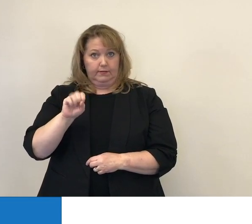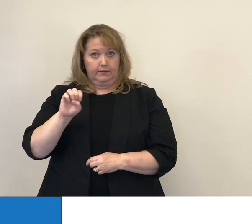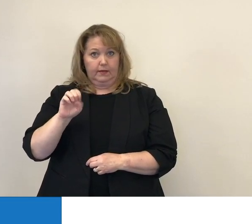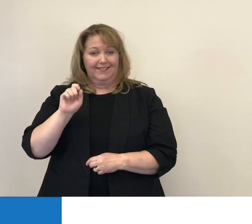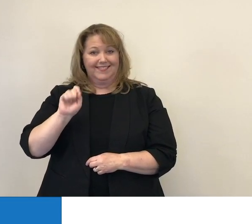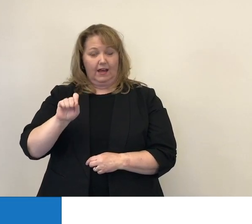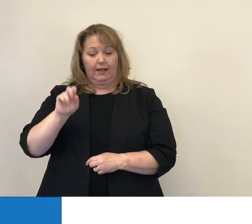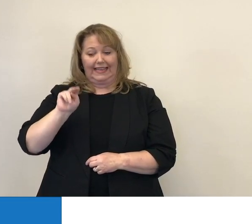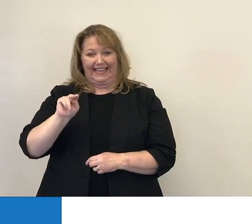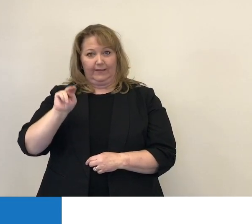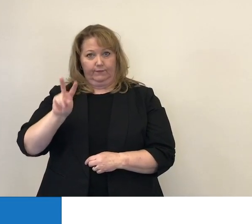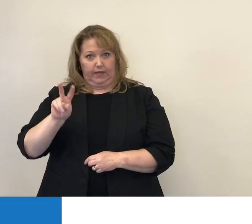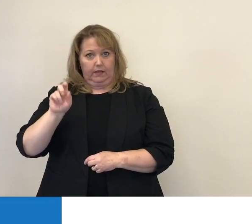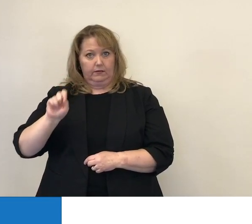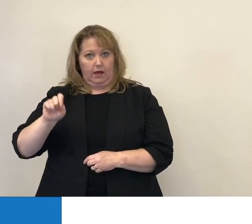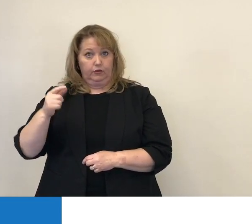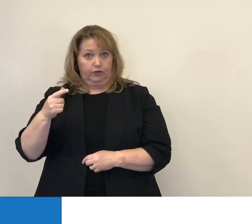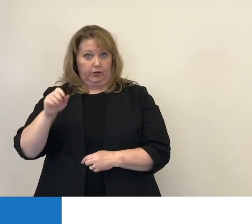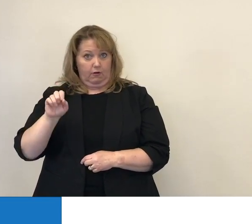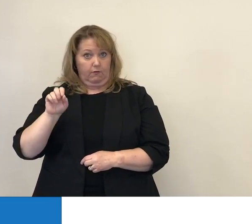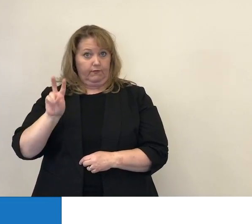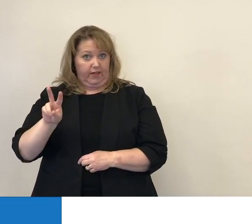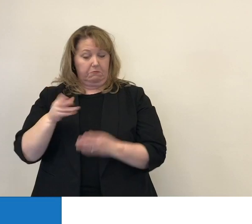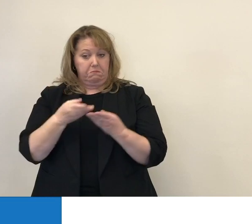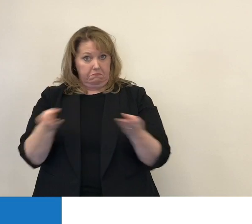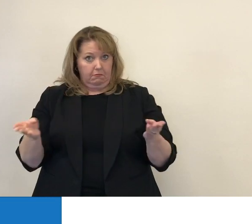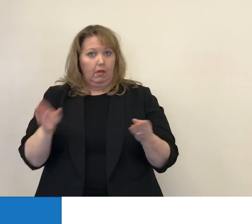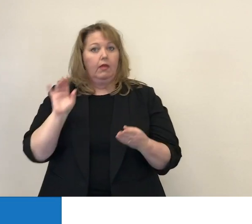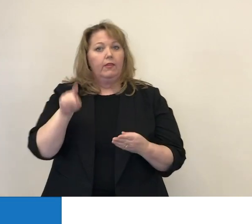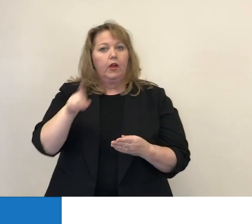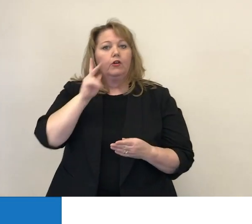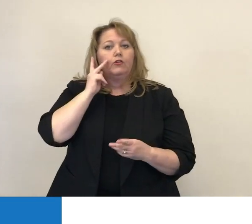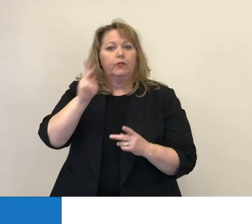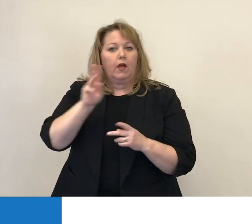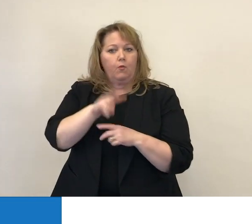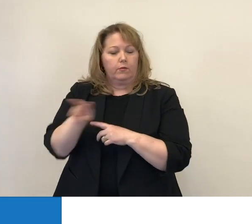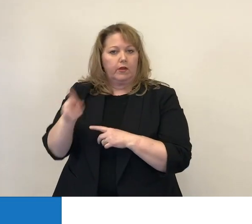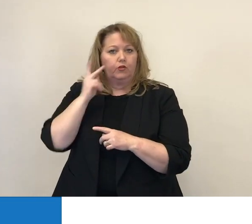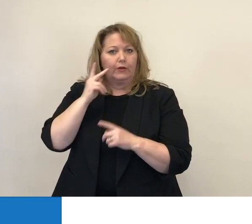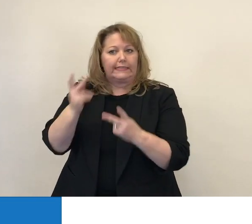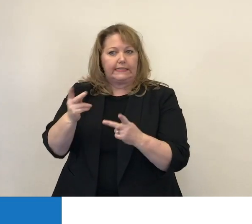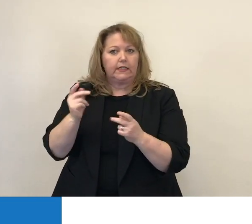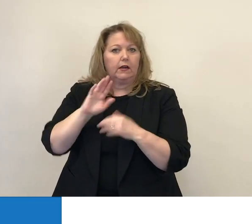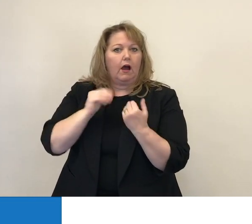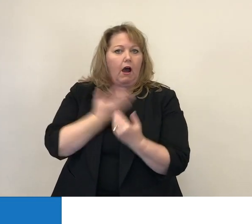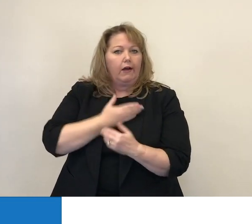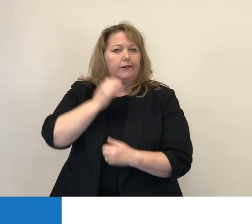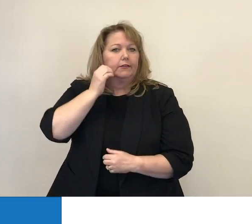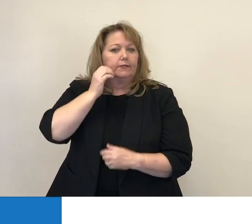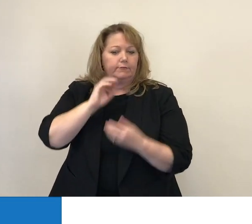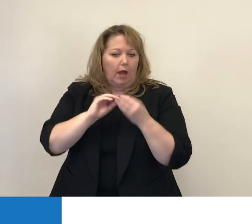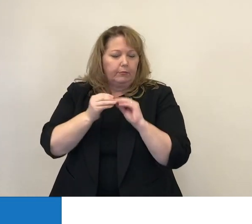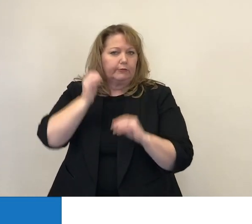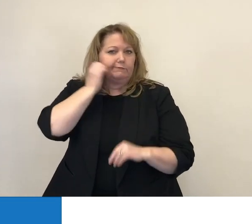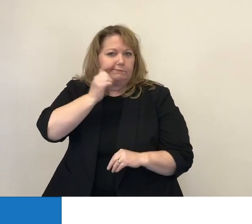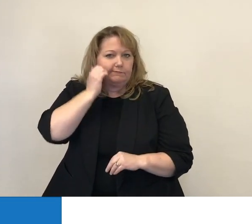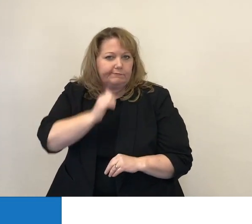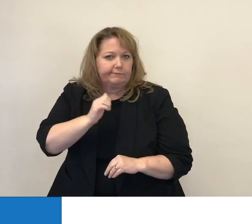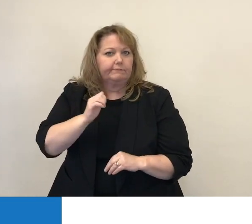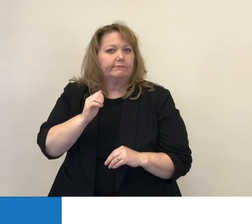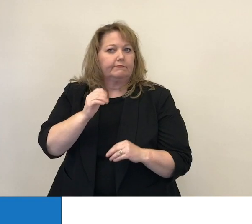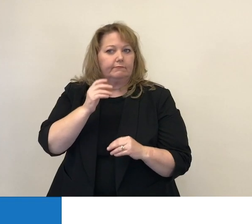nvhealthresponse.nv.gov. There you can find a copy of the daily situation report. I will be referencing some of those numbers on the